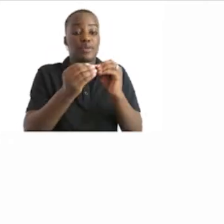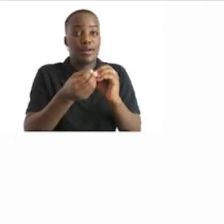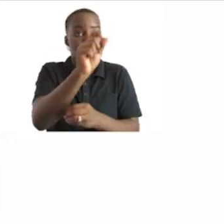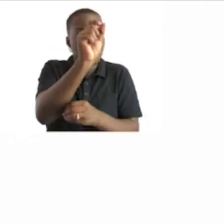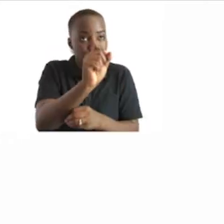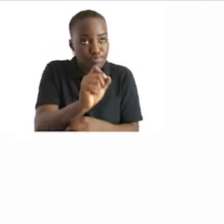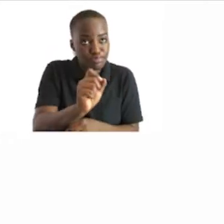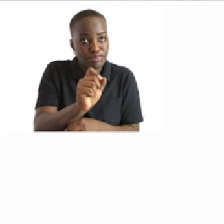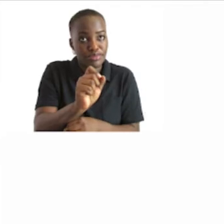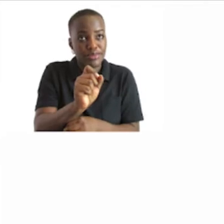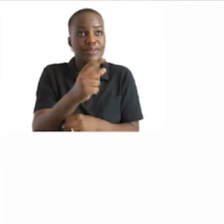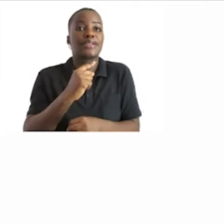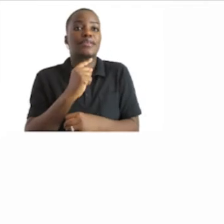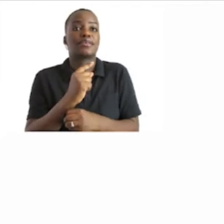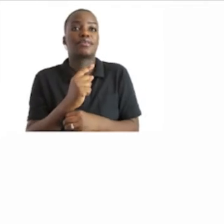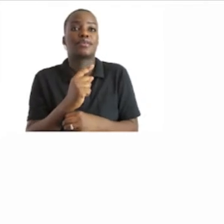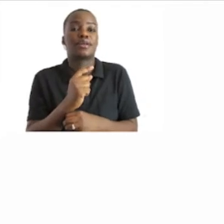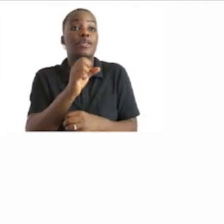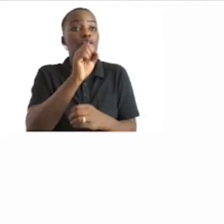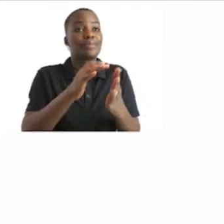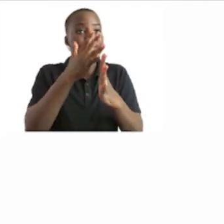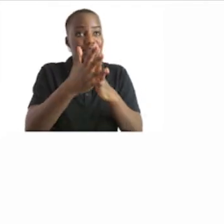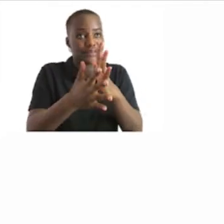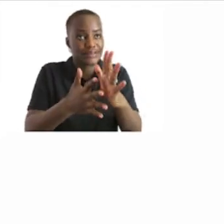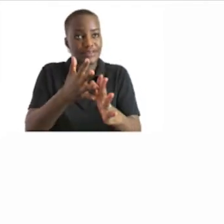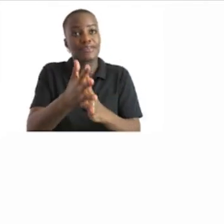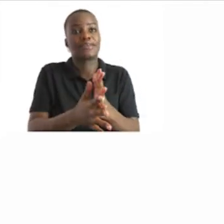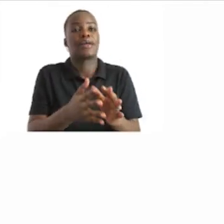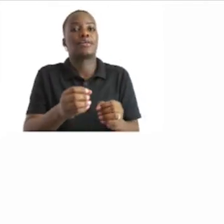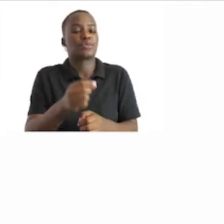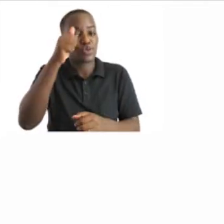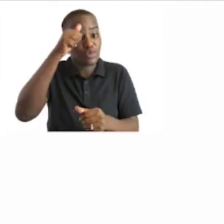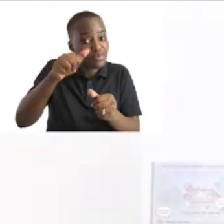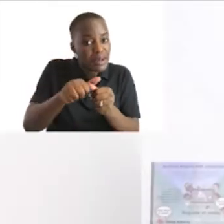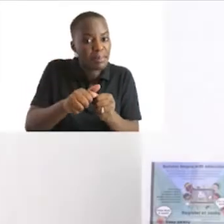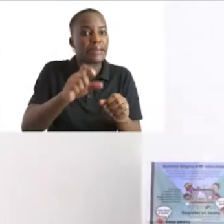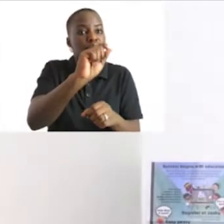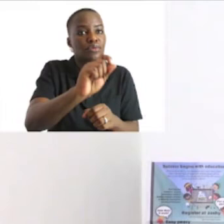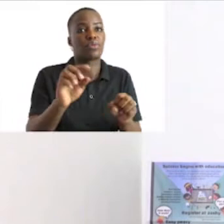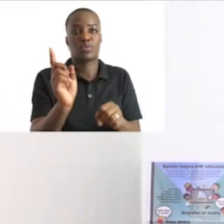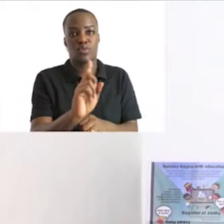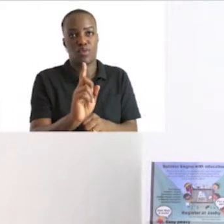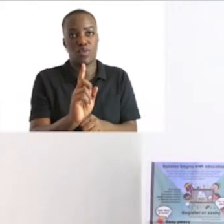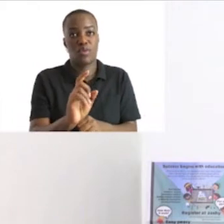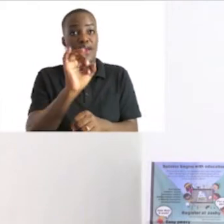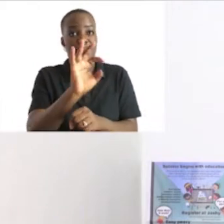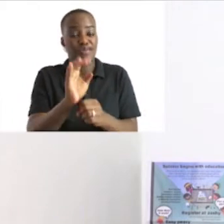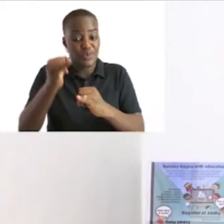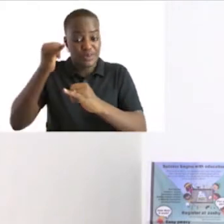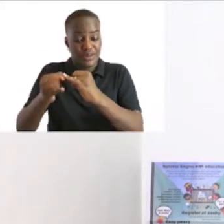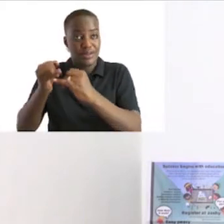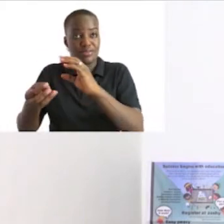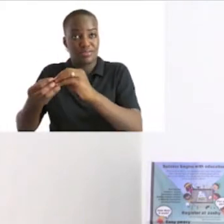down, say the number so that you remember what you wrote down. And when you get to the